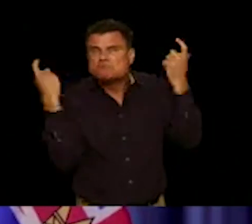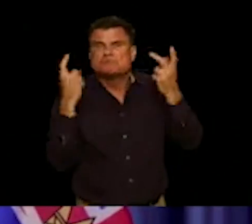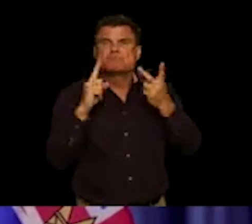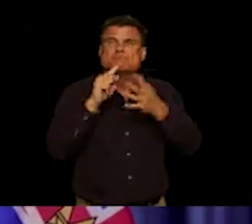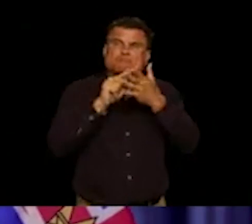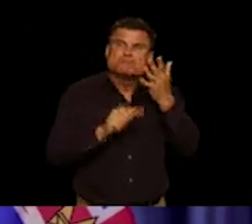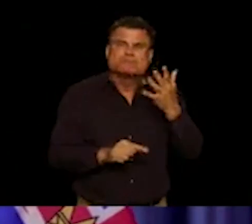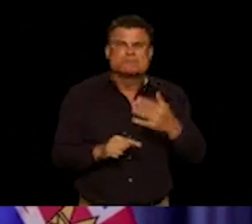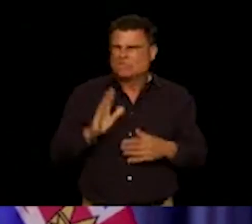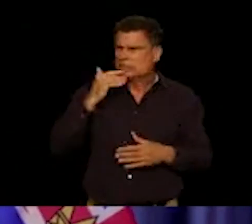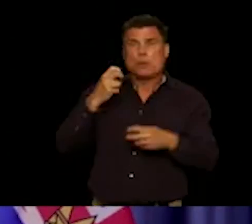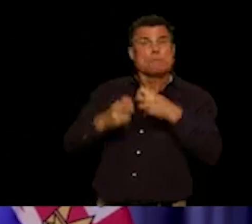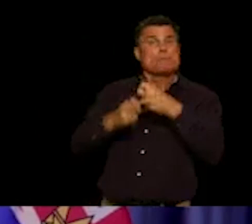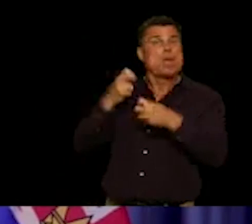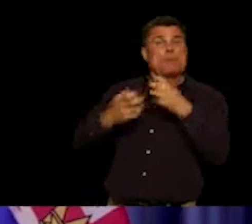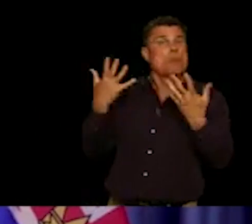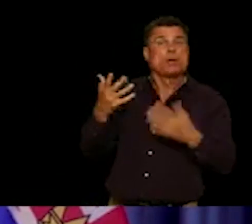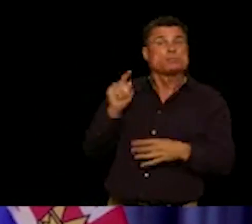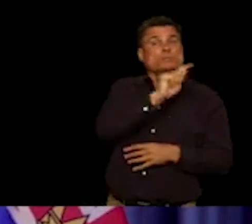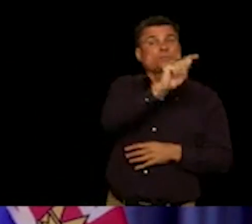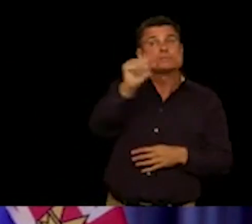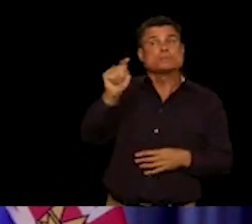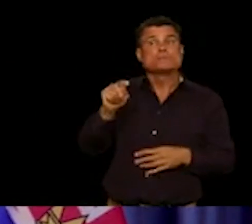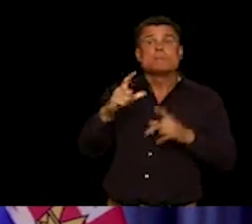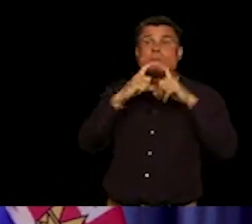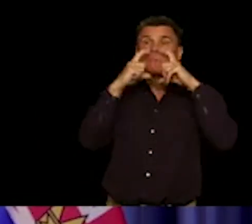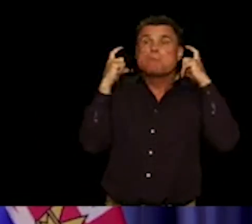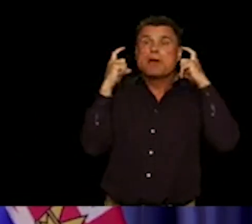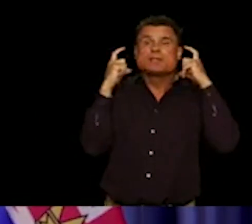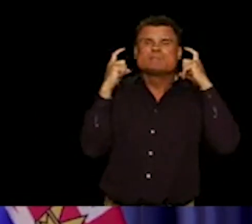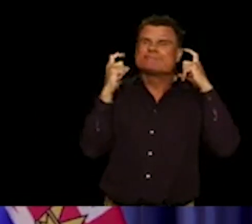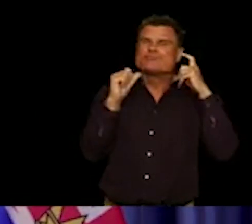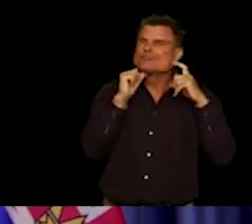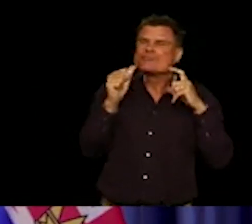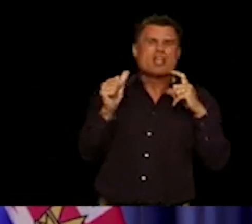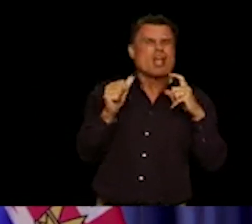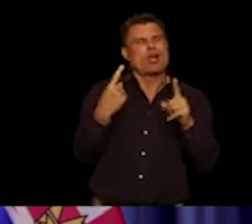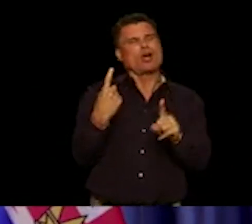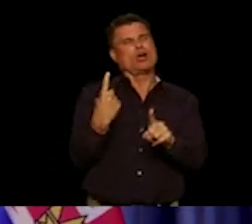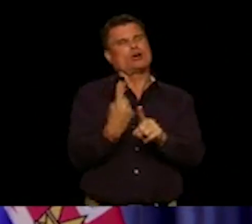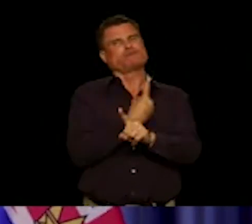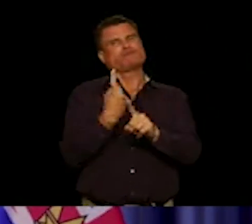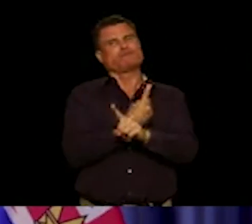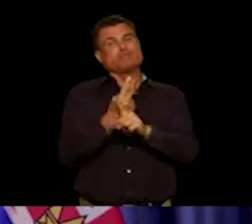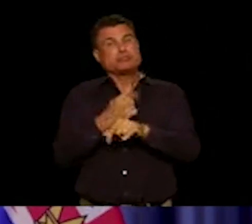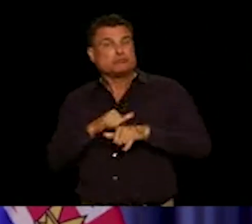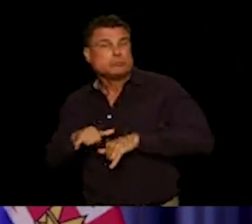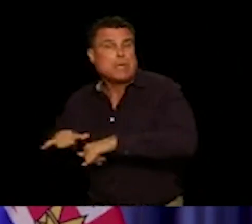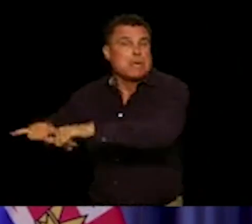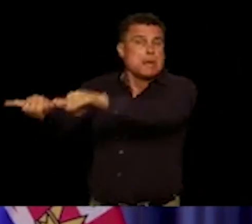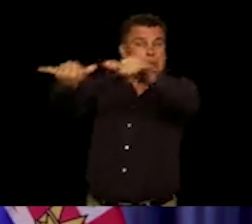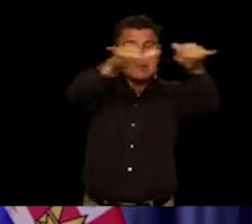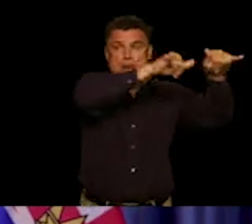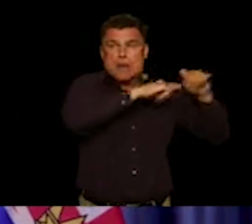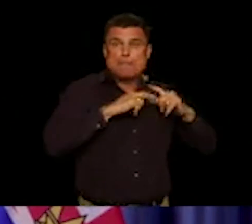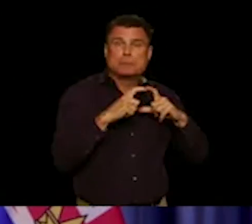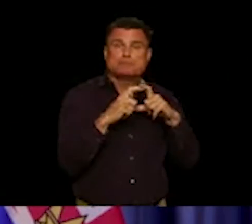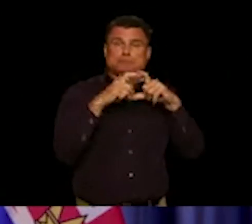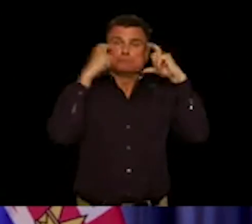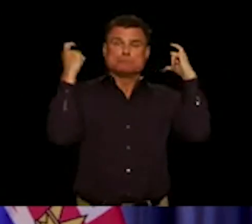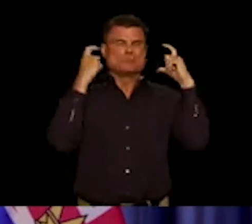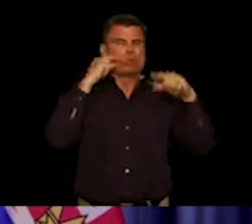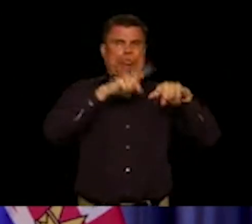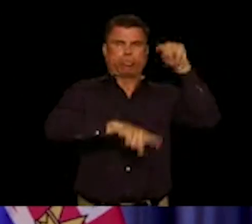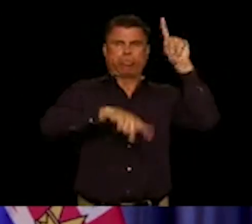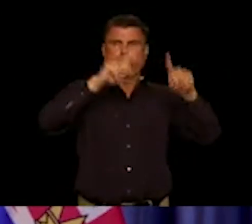we're seeing where each business or TransLink or whoever has their own policy? Because I think the problem is mask-wearing behavior isn't being normalized or made